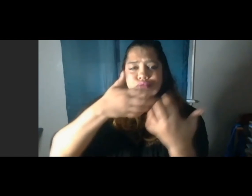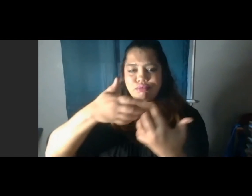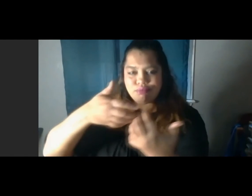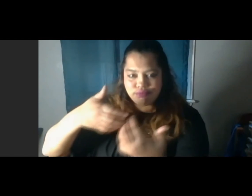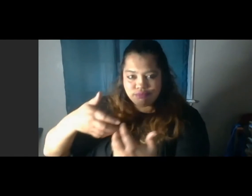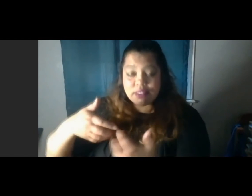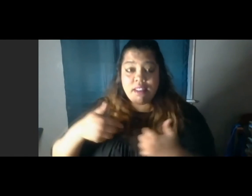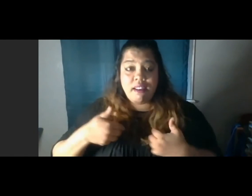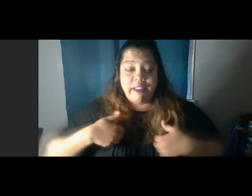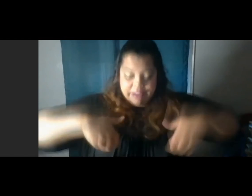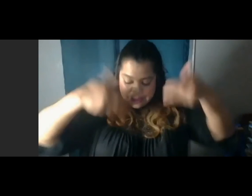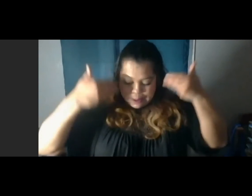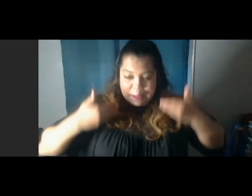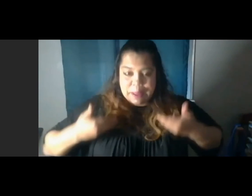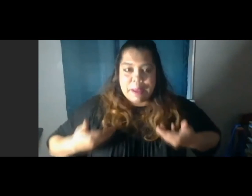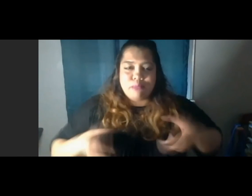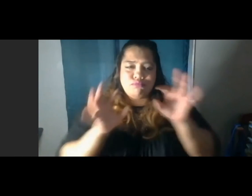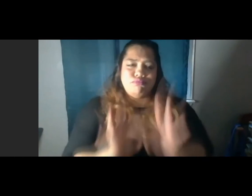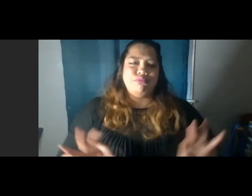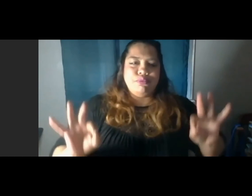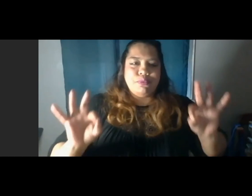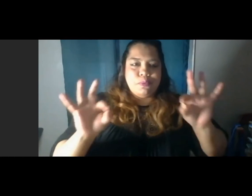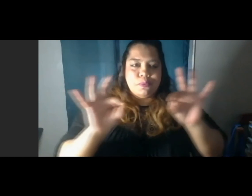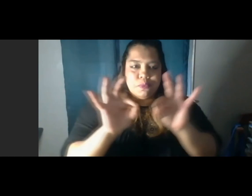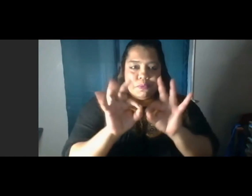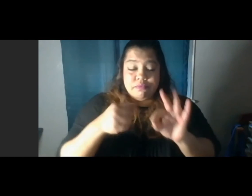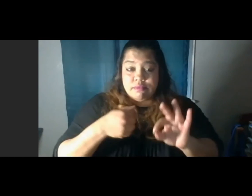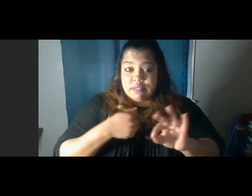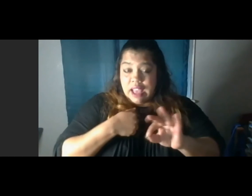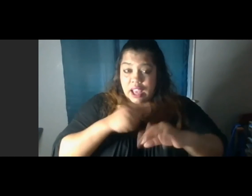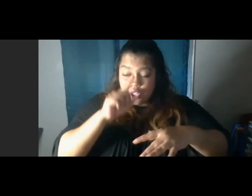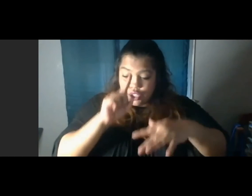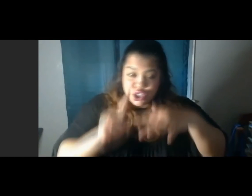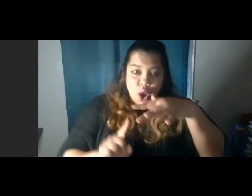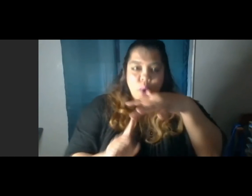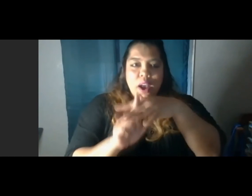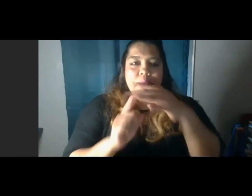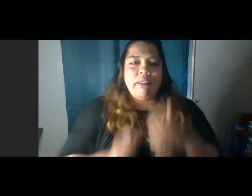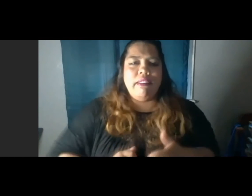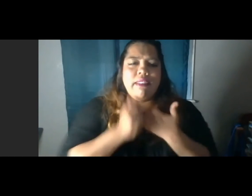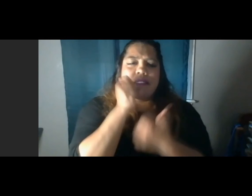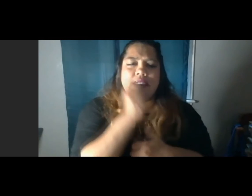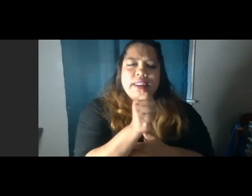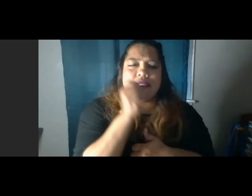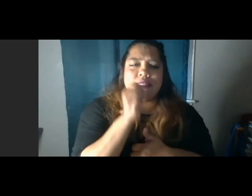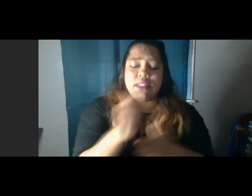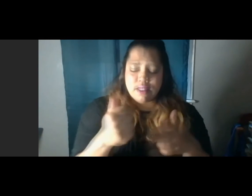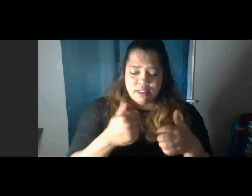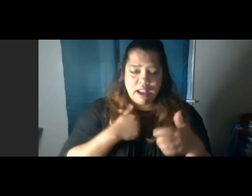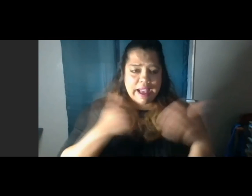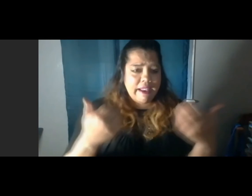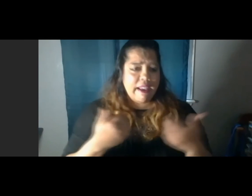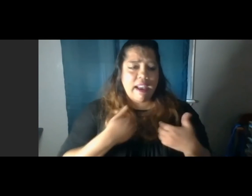I am enough. I do enough. I have